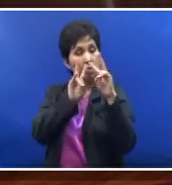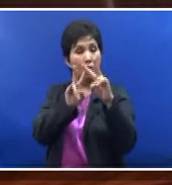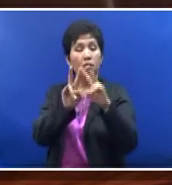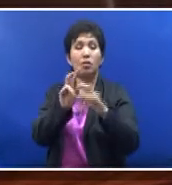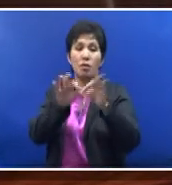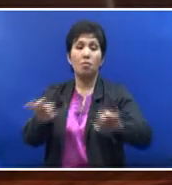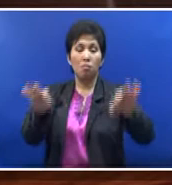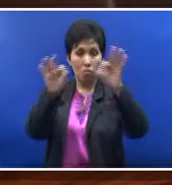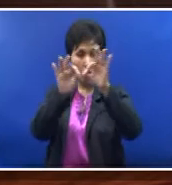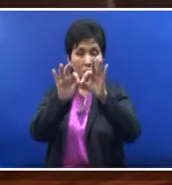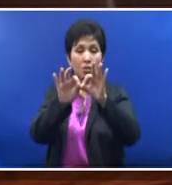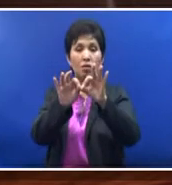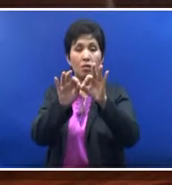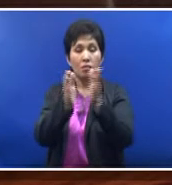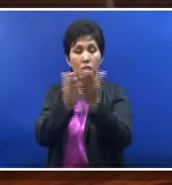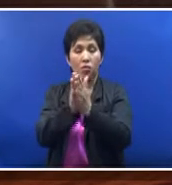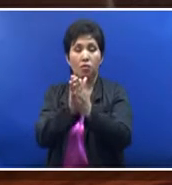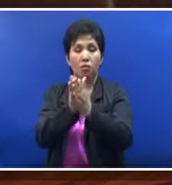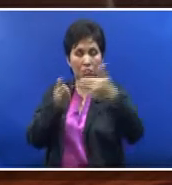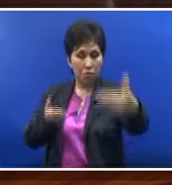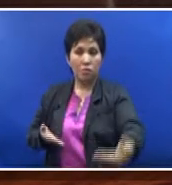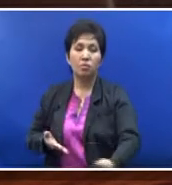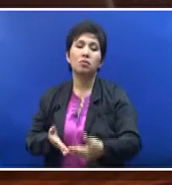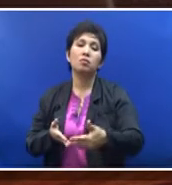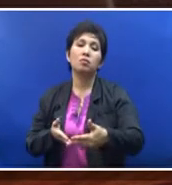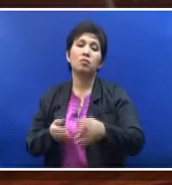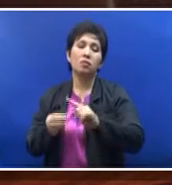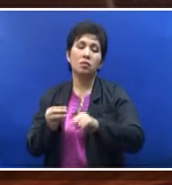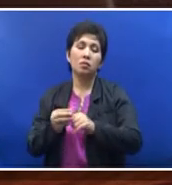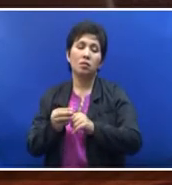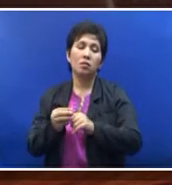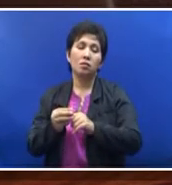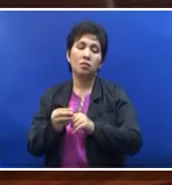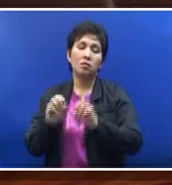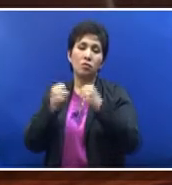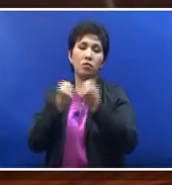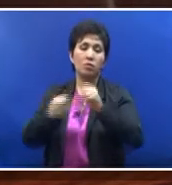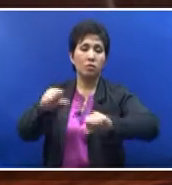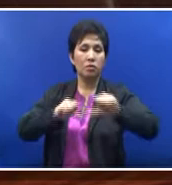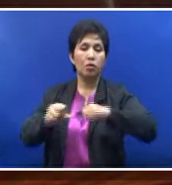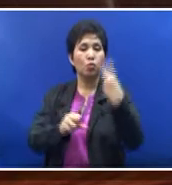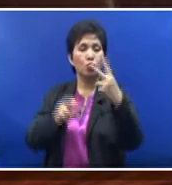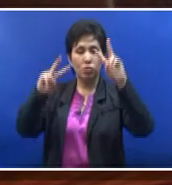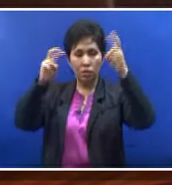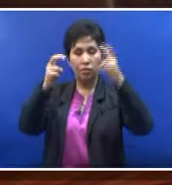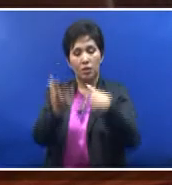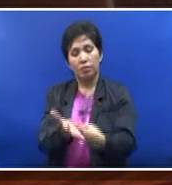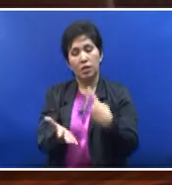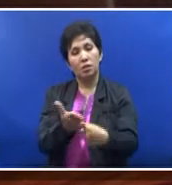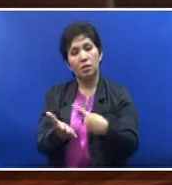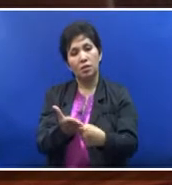important book, okay, the reference for introduction to social science. Okay, in this book, there are few chapters that discuss